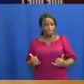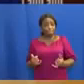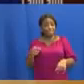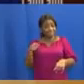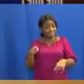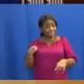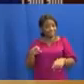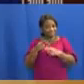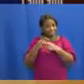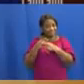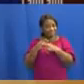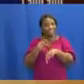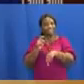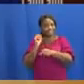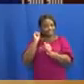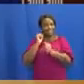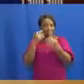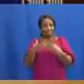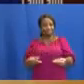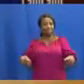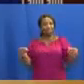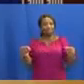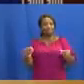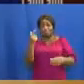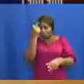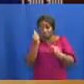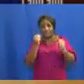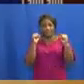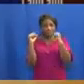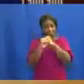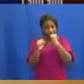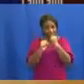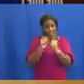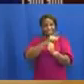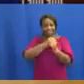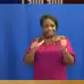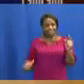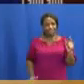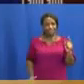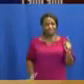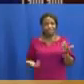This too shall pass, for the battle is the Lord's.